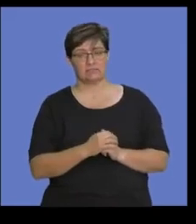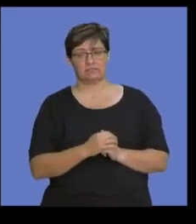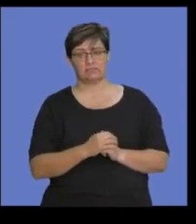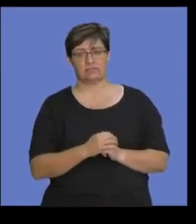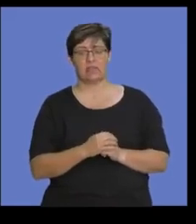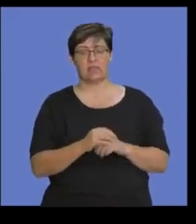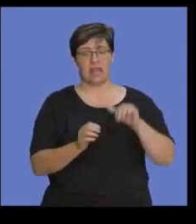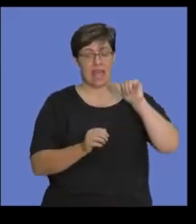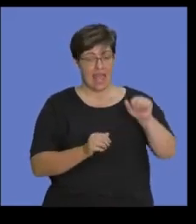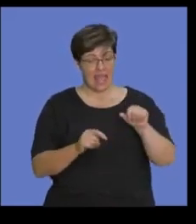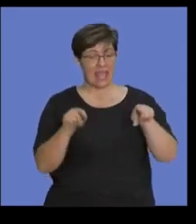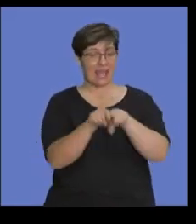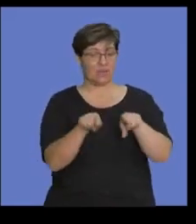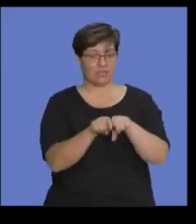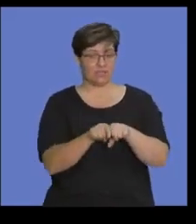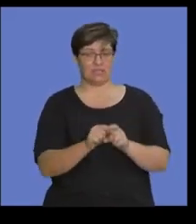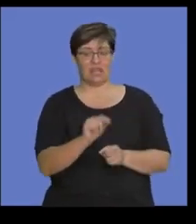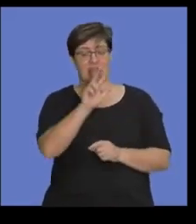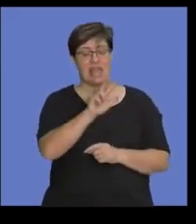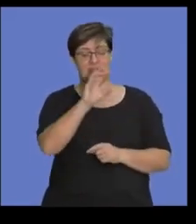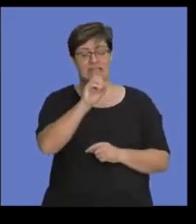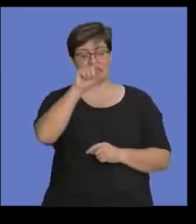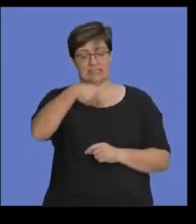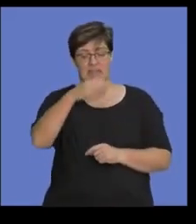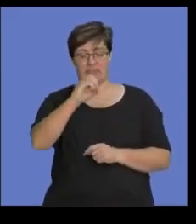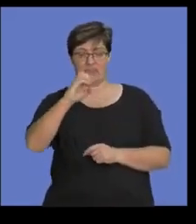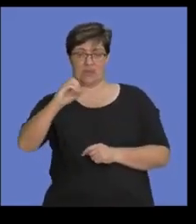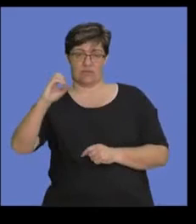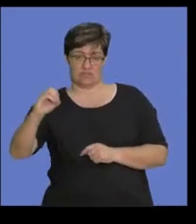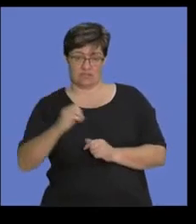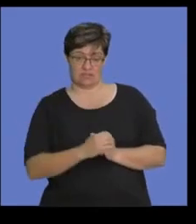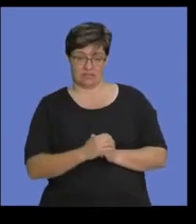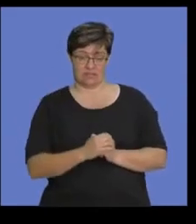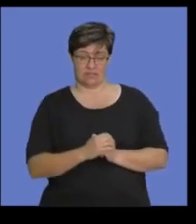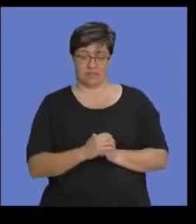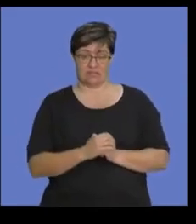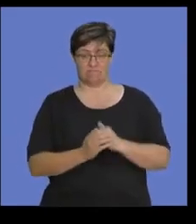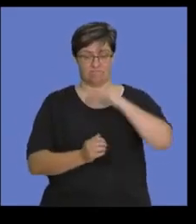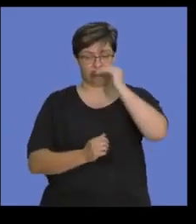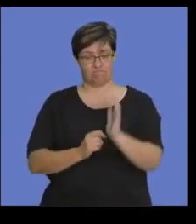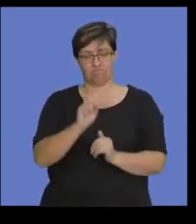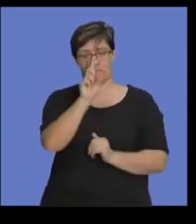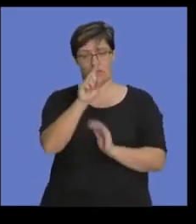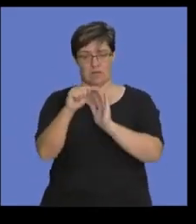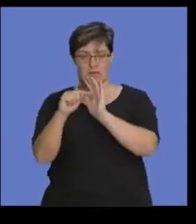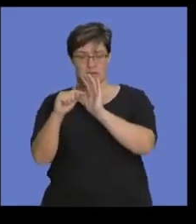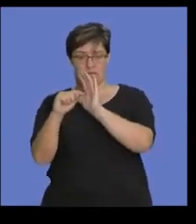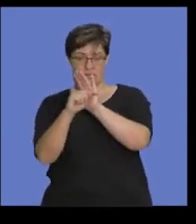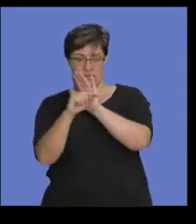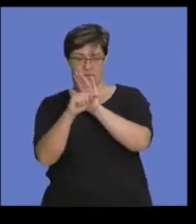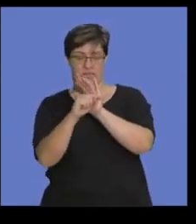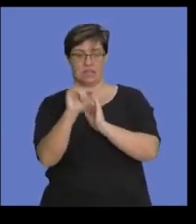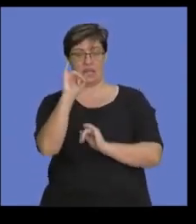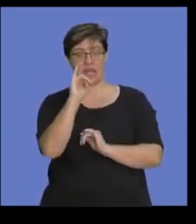well, and this will be equals to the 80,000 into 1 minus,